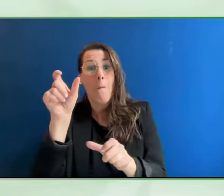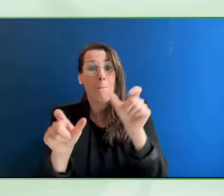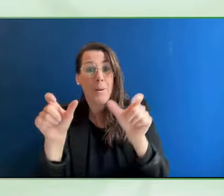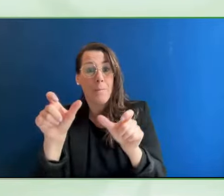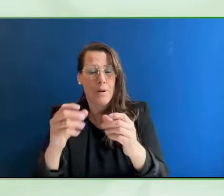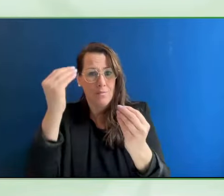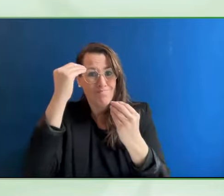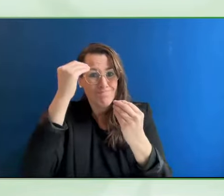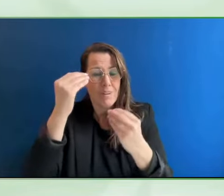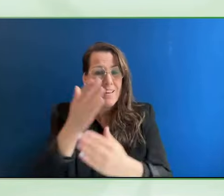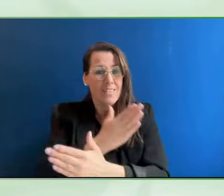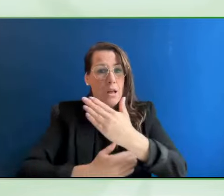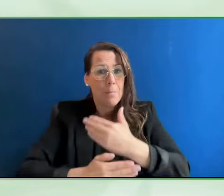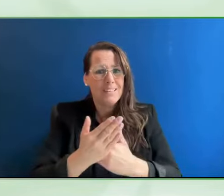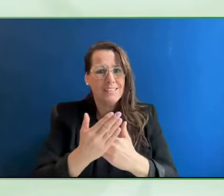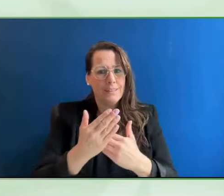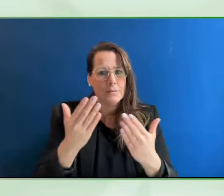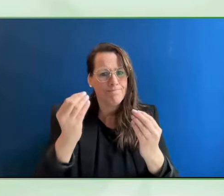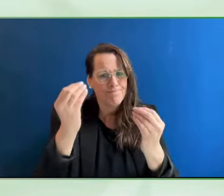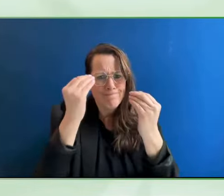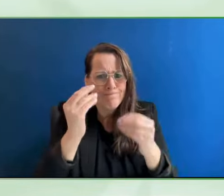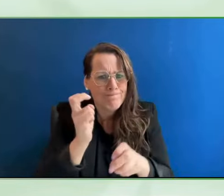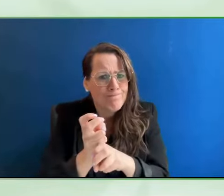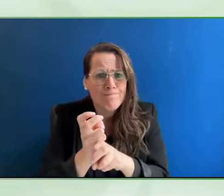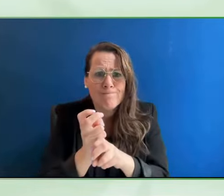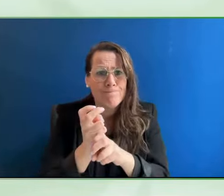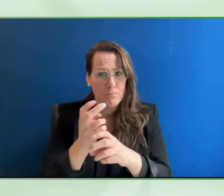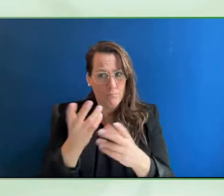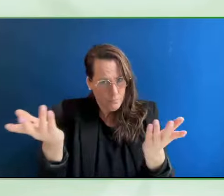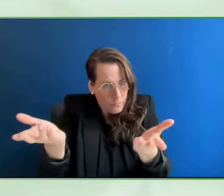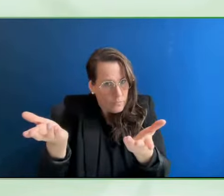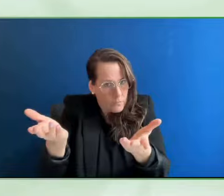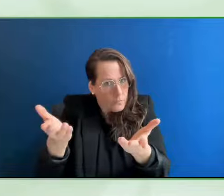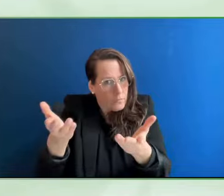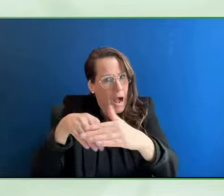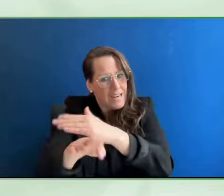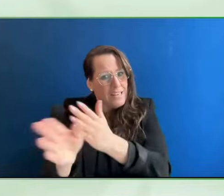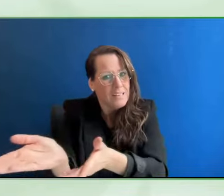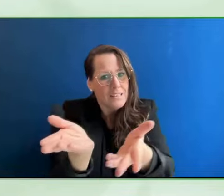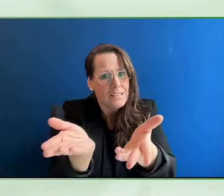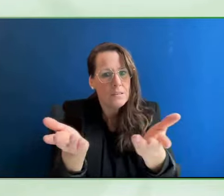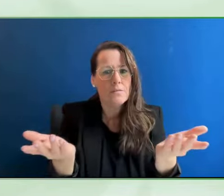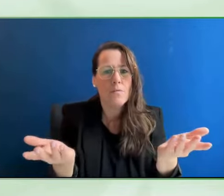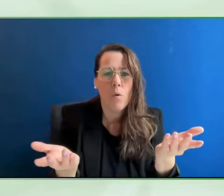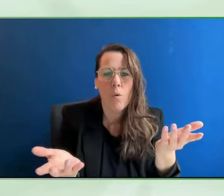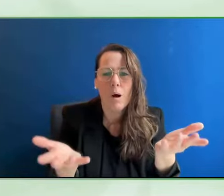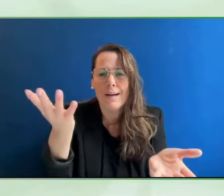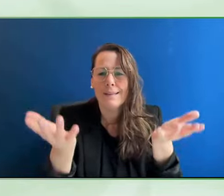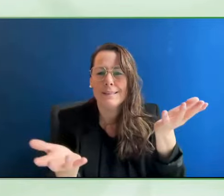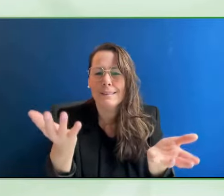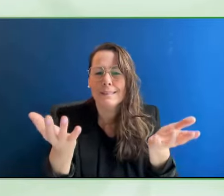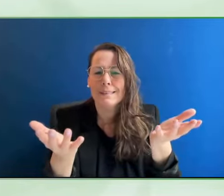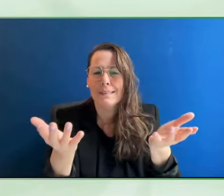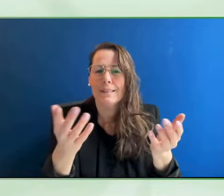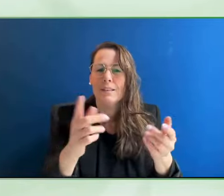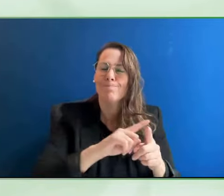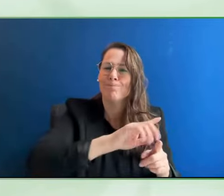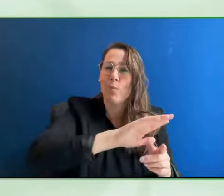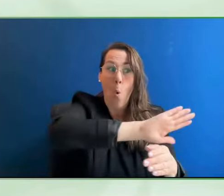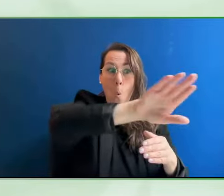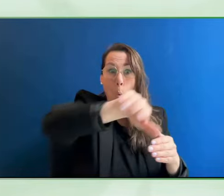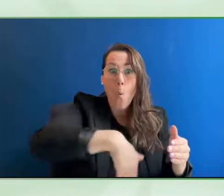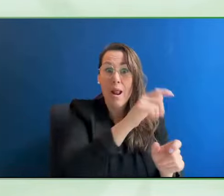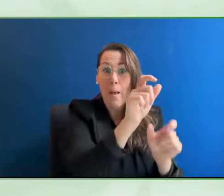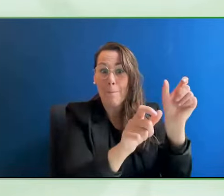Slovenian radio and television, RTV, and the ORF takes part. ENACT means easy to understand news